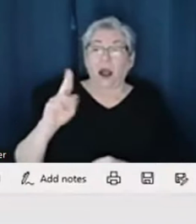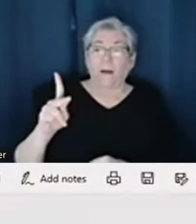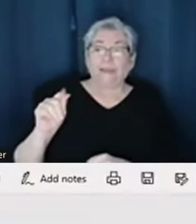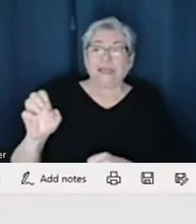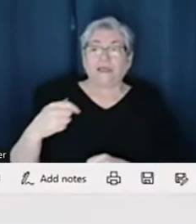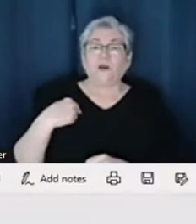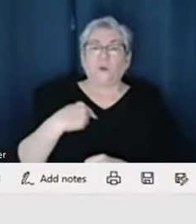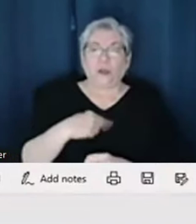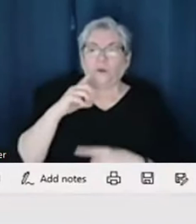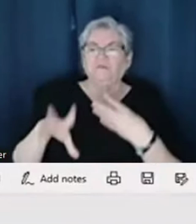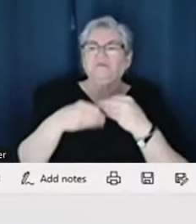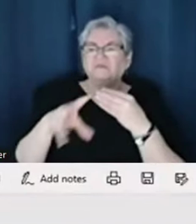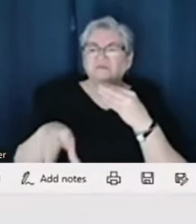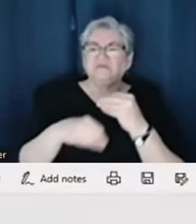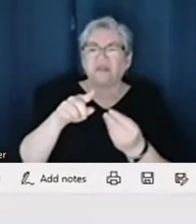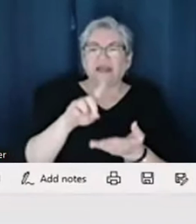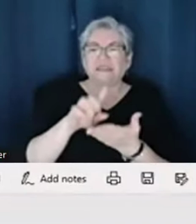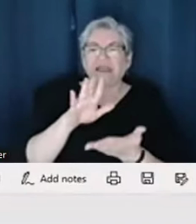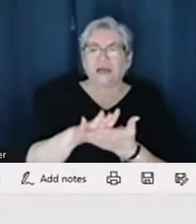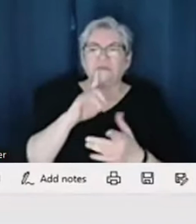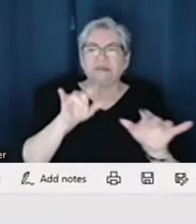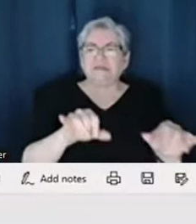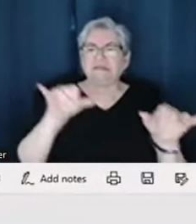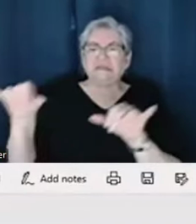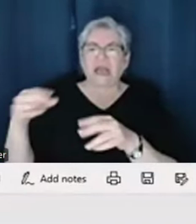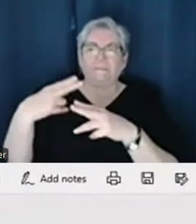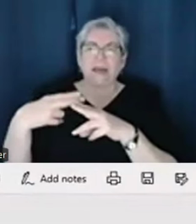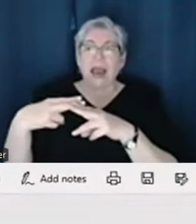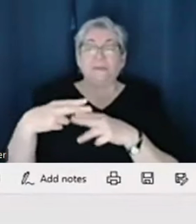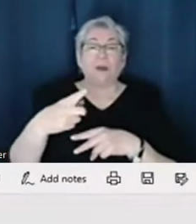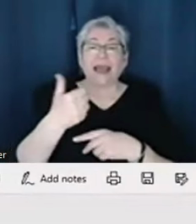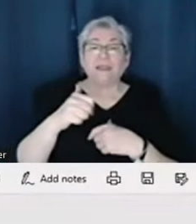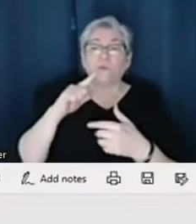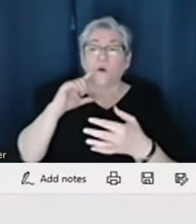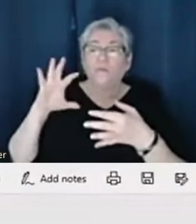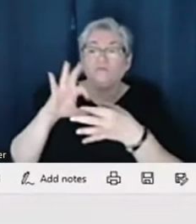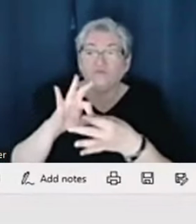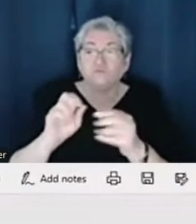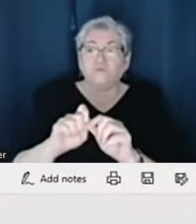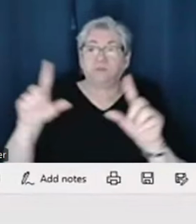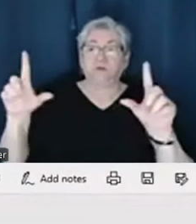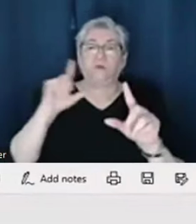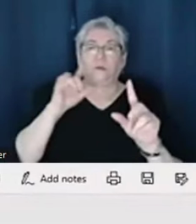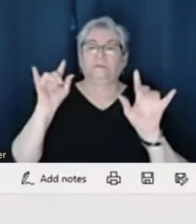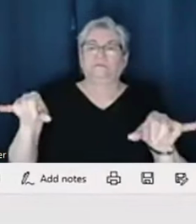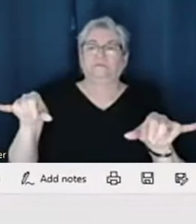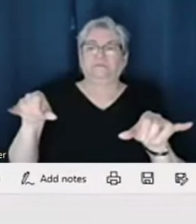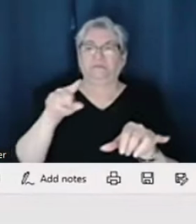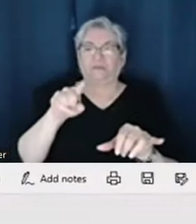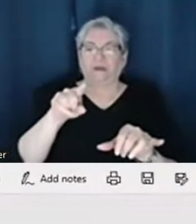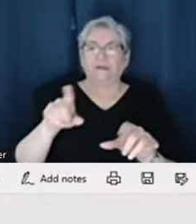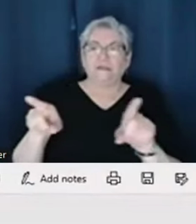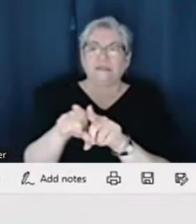this document, but it will have the same name, so anytime you link to it, it will always go to the same